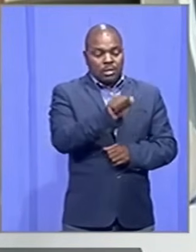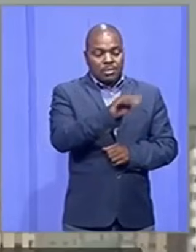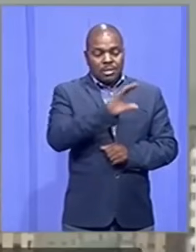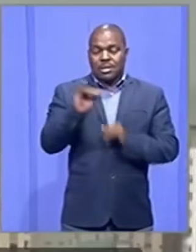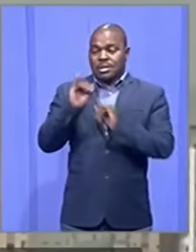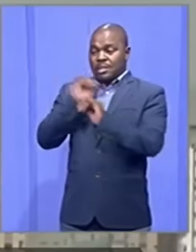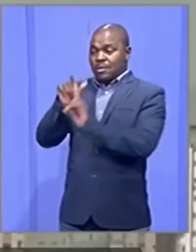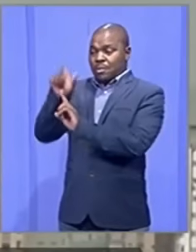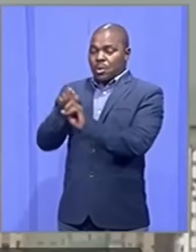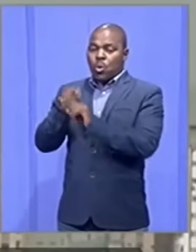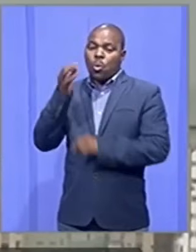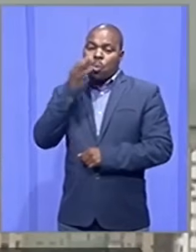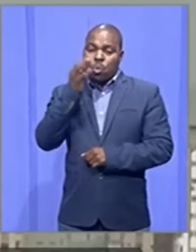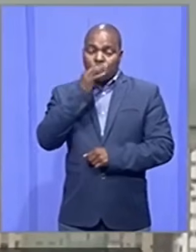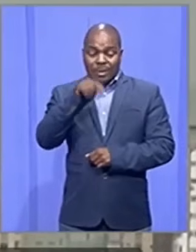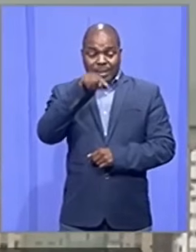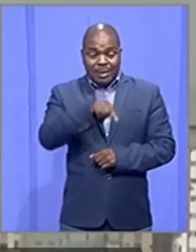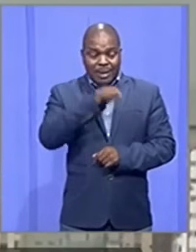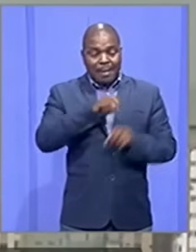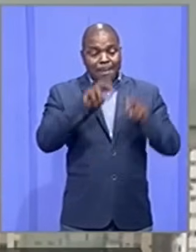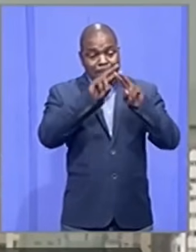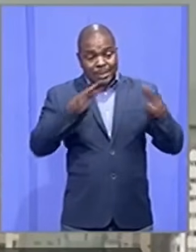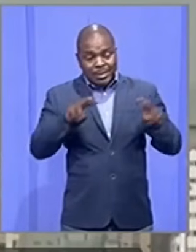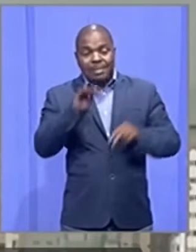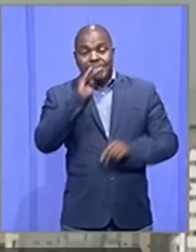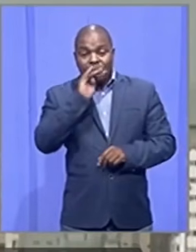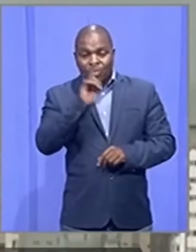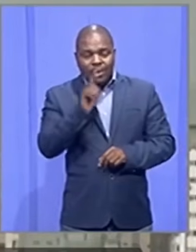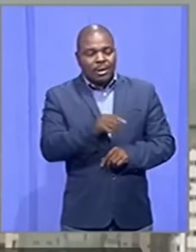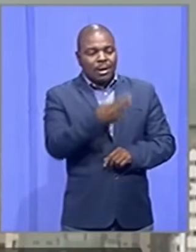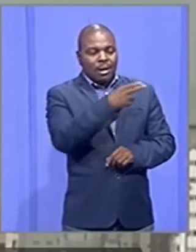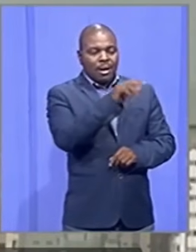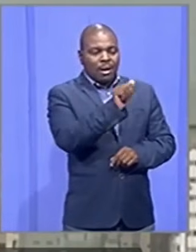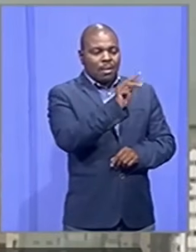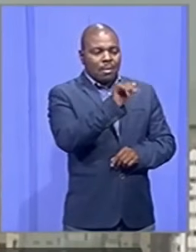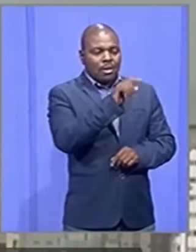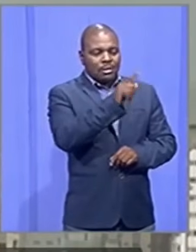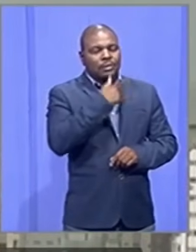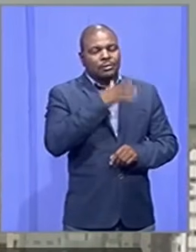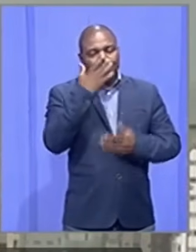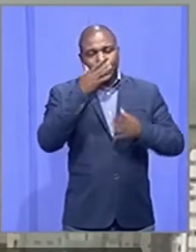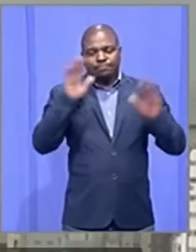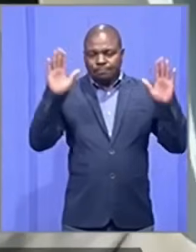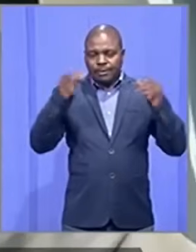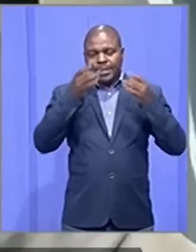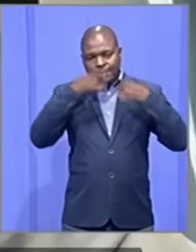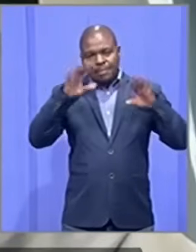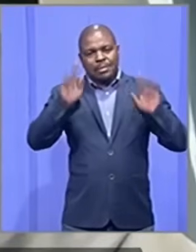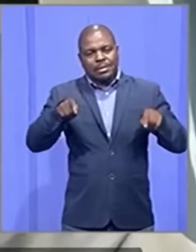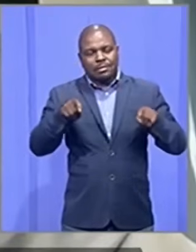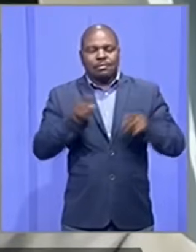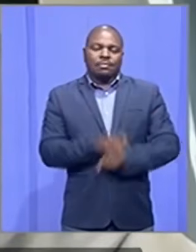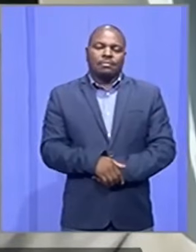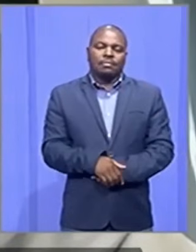o re ho fihlela kgotso ntweng ena Hamas e tlameha ho inehela le ho beha dihlomo fatshe. We have one